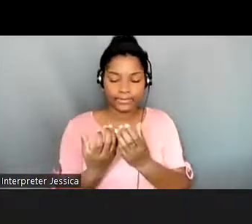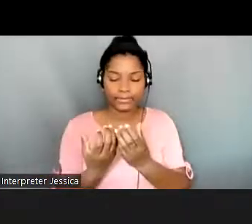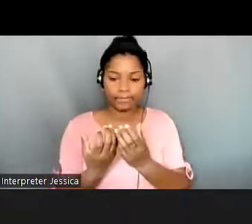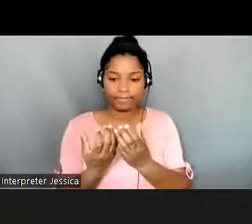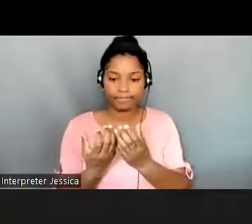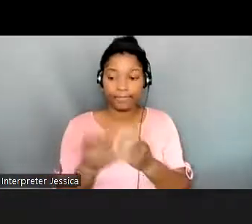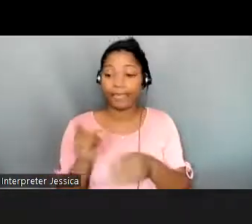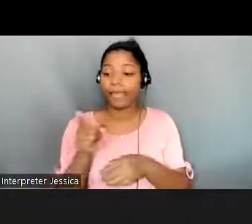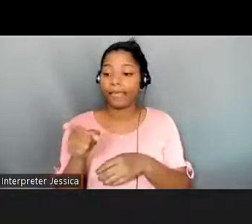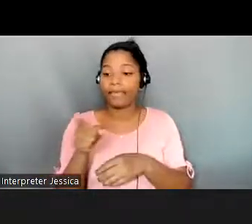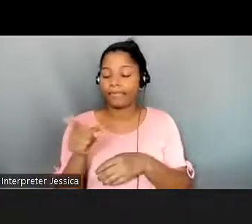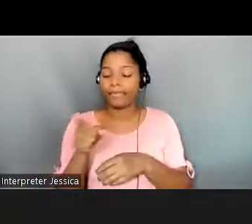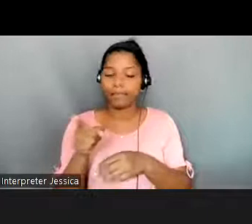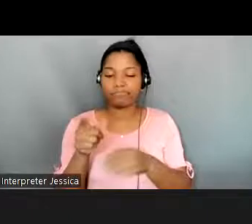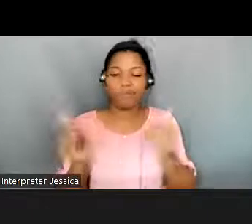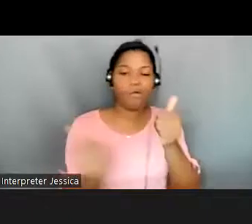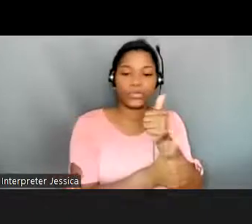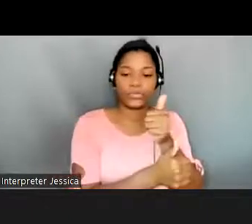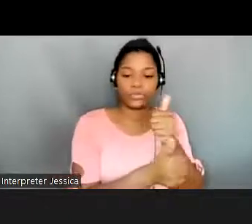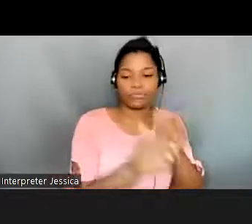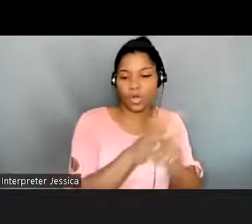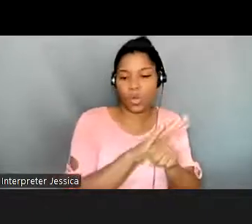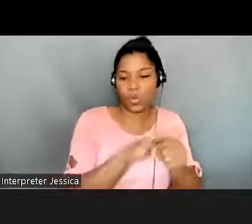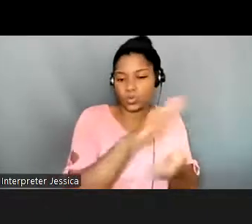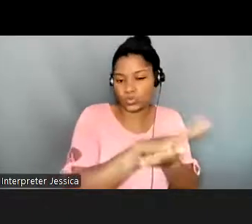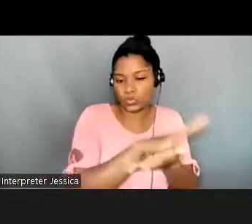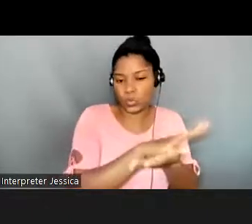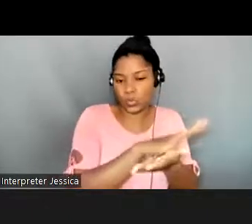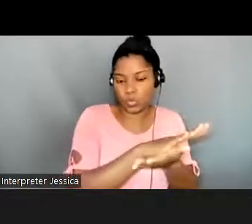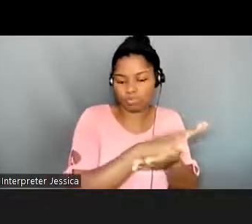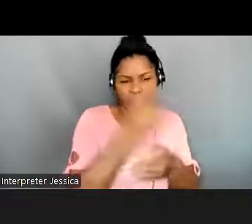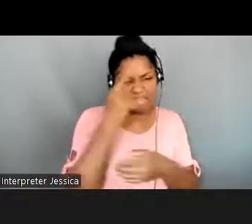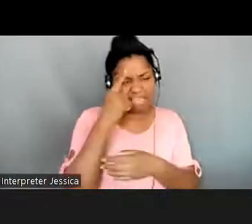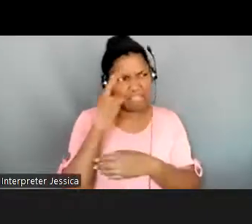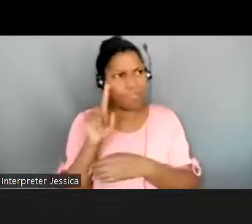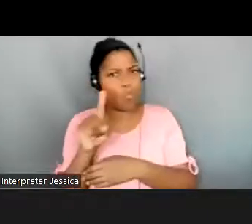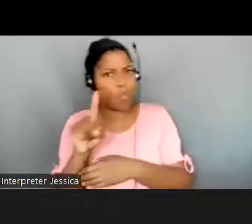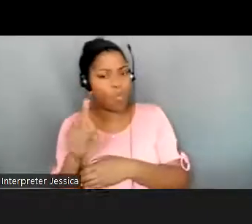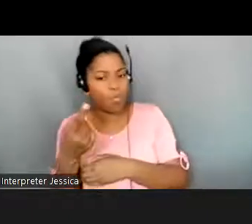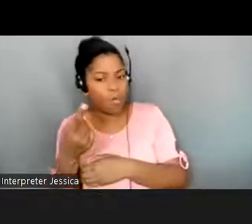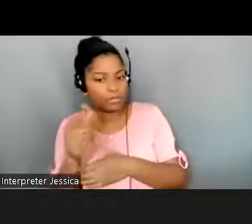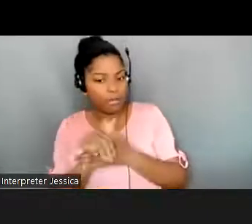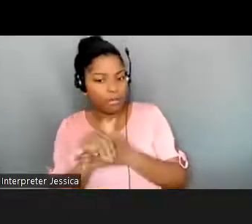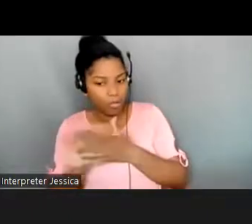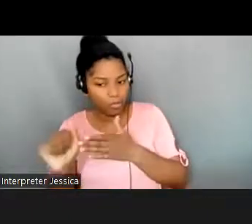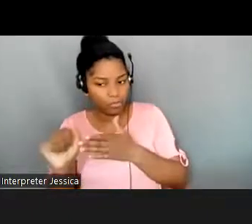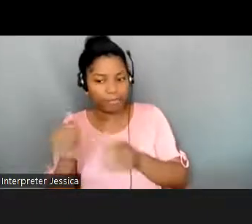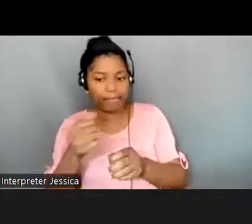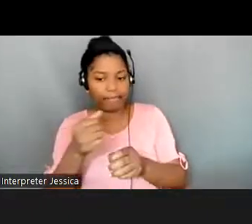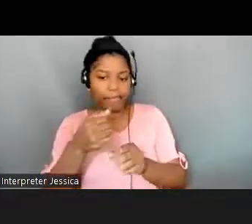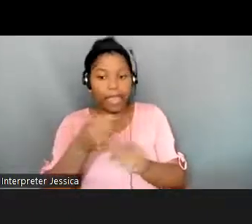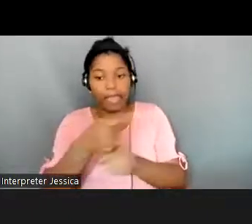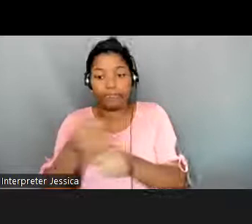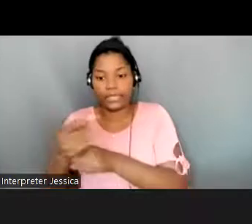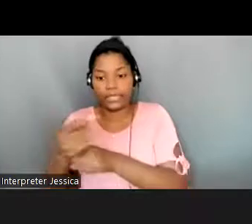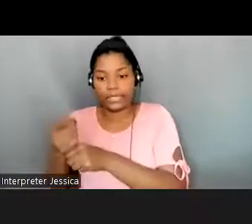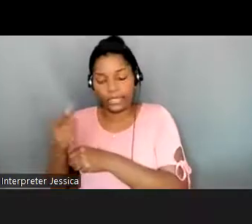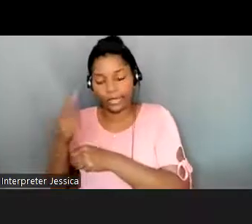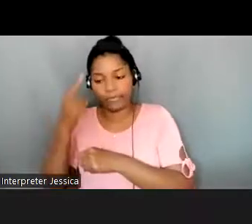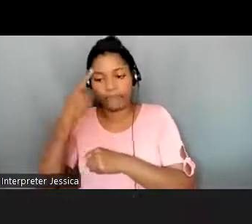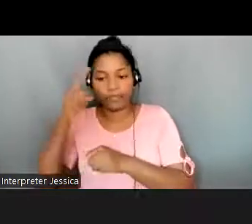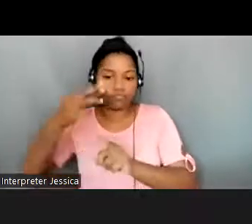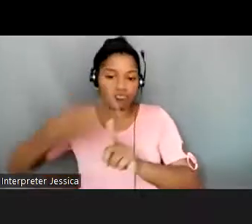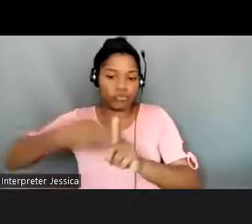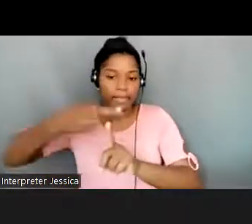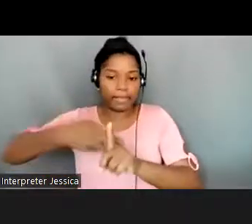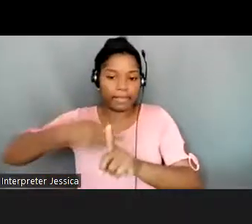school district. They pay $1, I think, a year rent to have those two classrooms. And that's really the heart and the hub of that